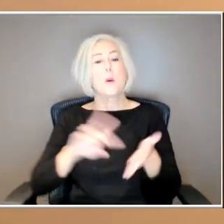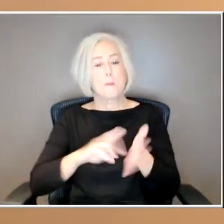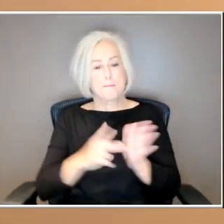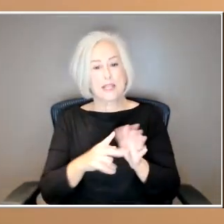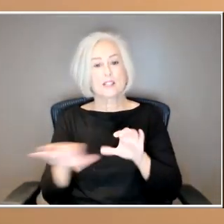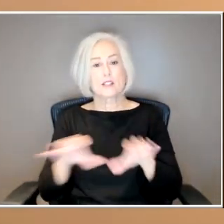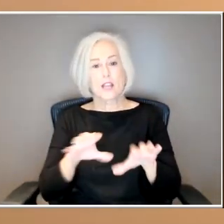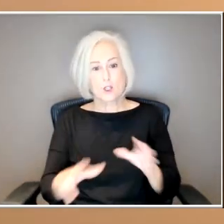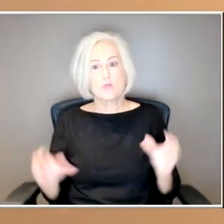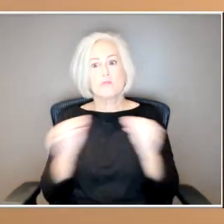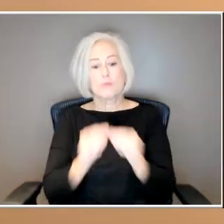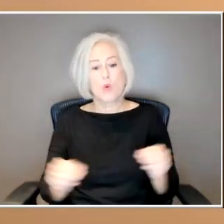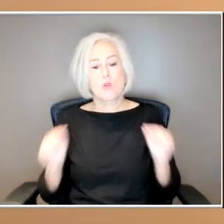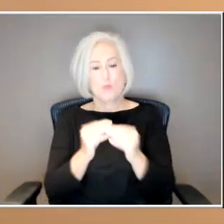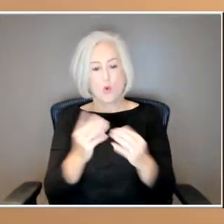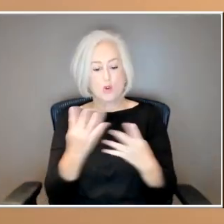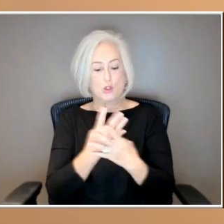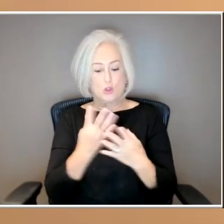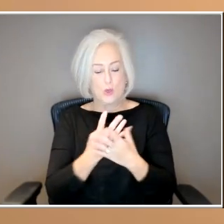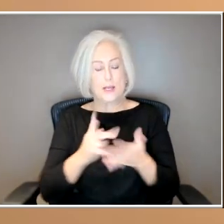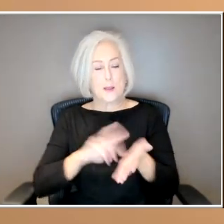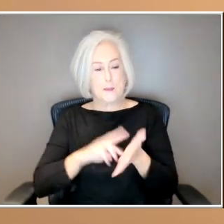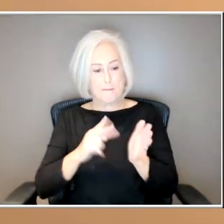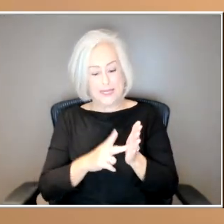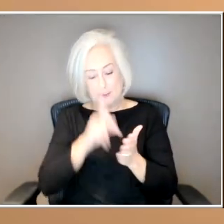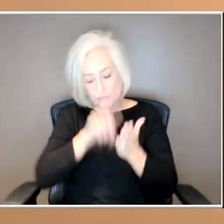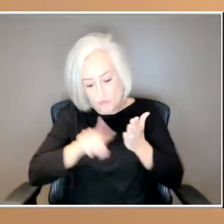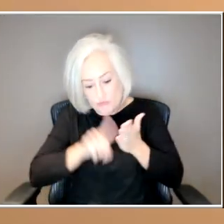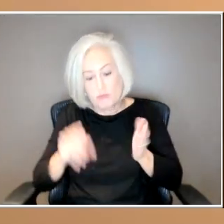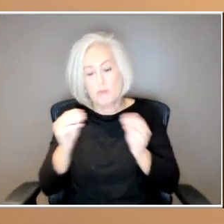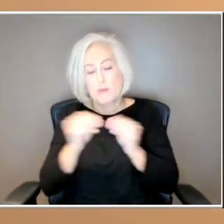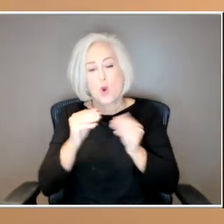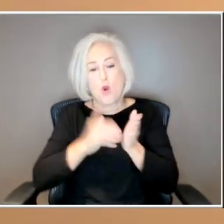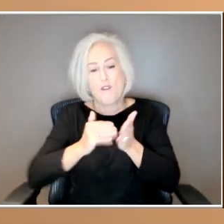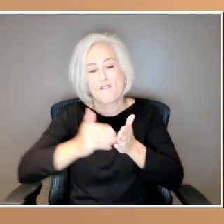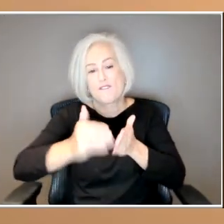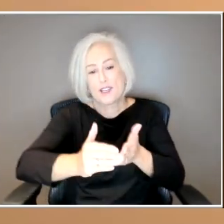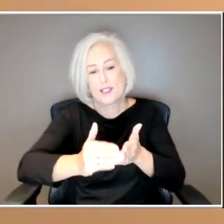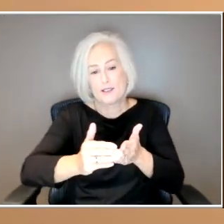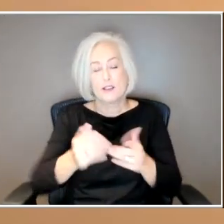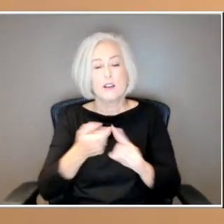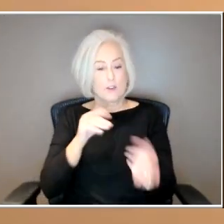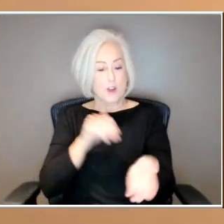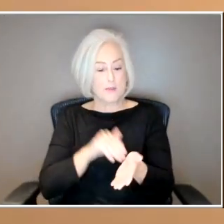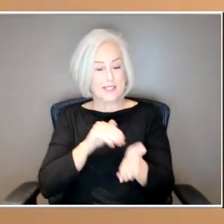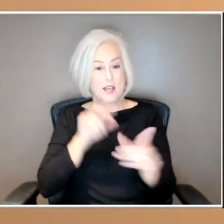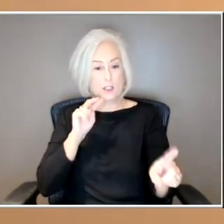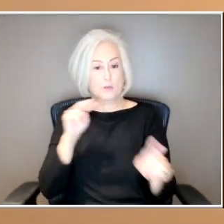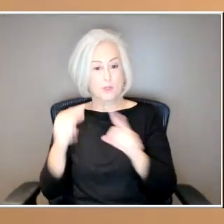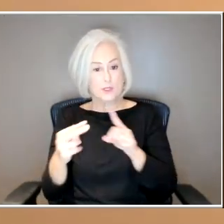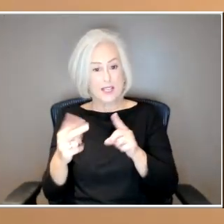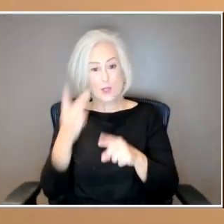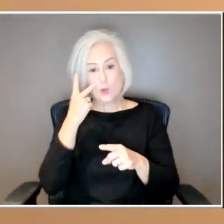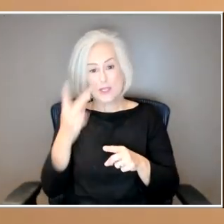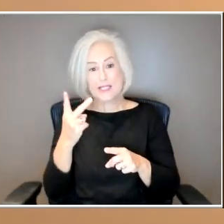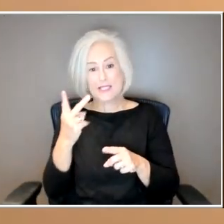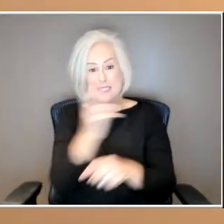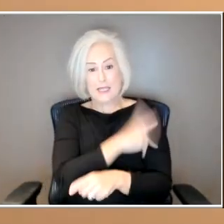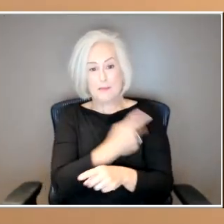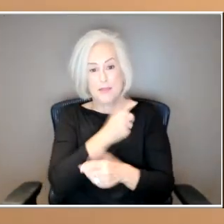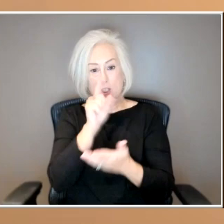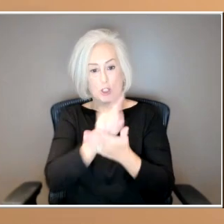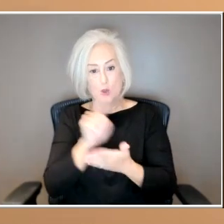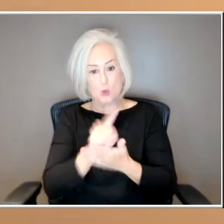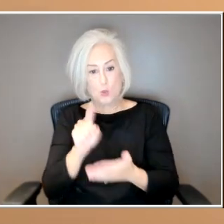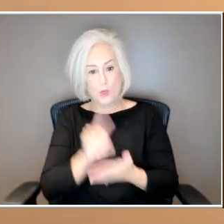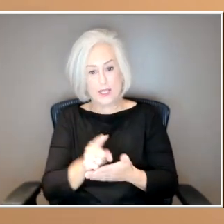increased screening, again, just means that they're getting checked a little bit more often. From a physician standpoint, we see patients almost weekly to have these